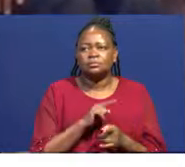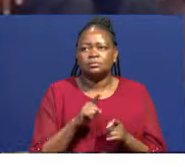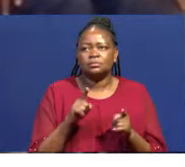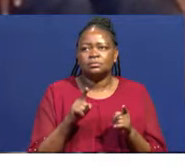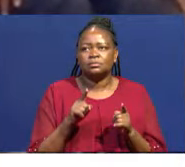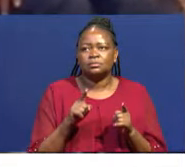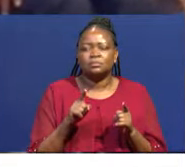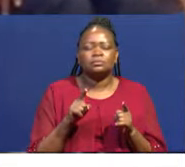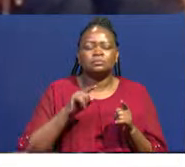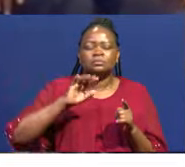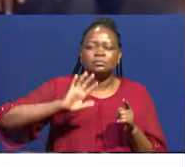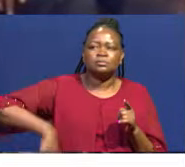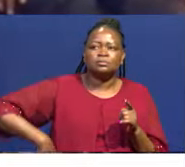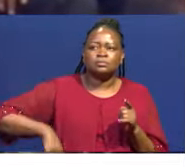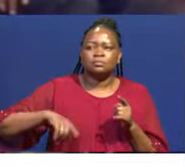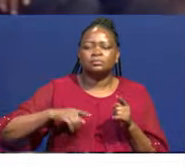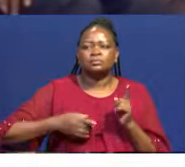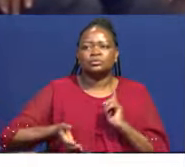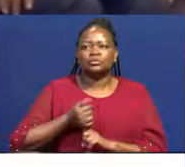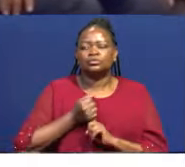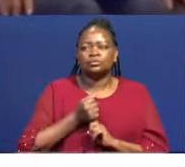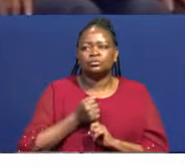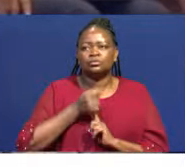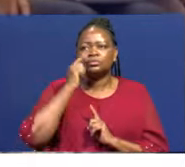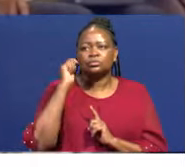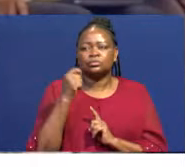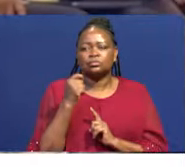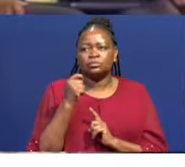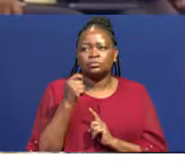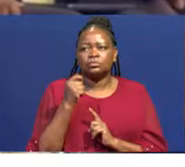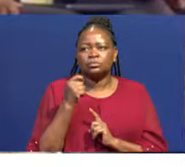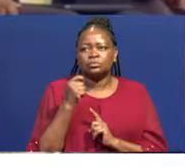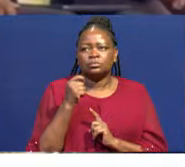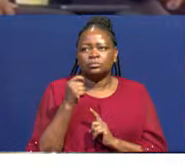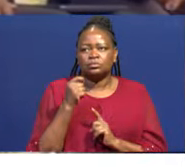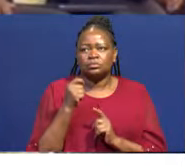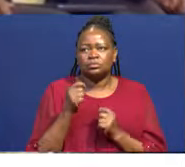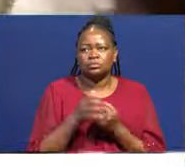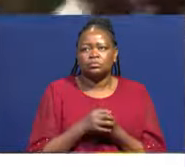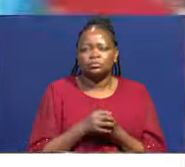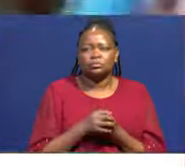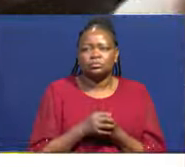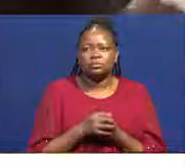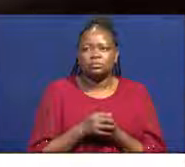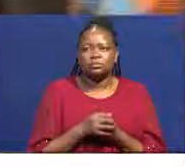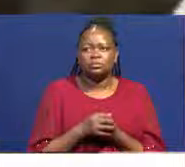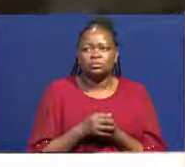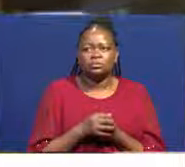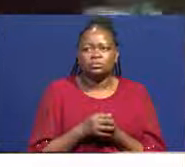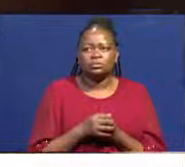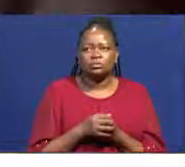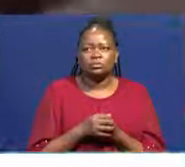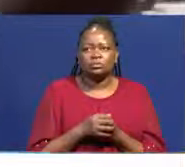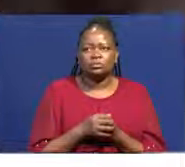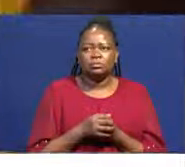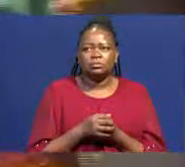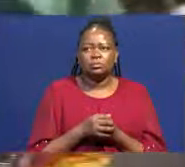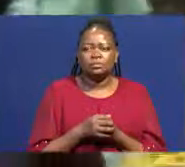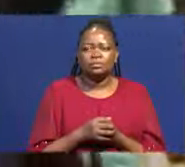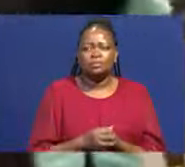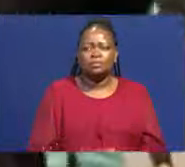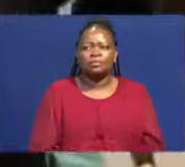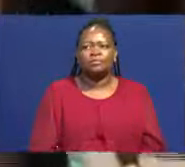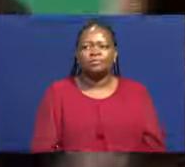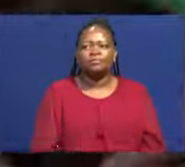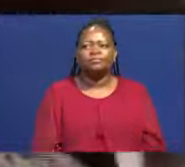is lagging behind to achieve key macroeconomic indicators. Ian Musa, Darubini.